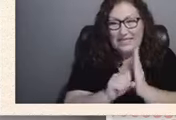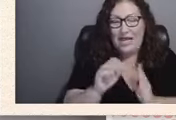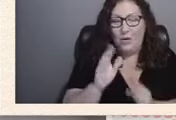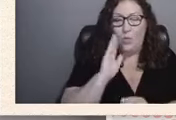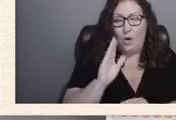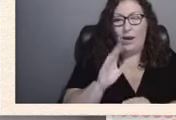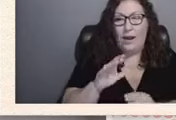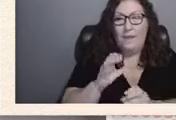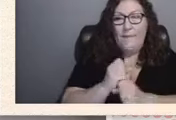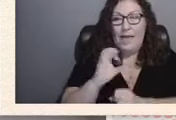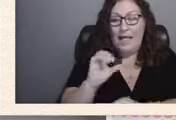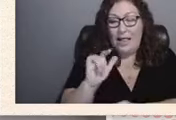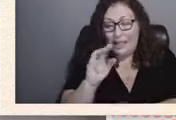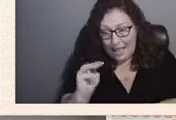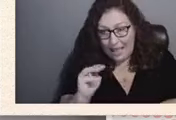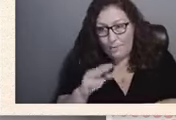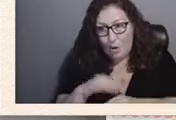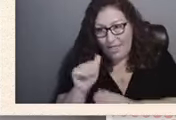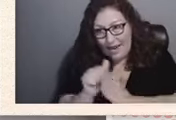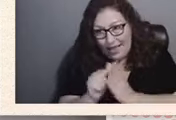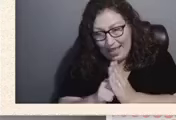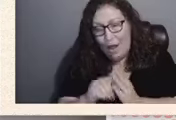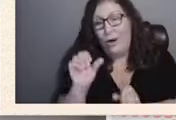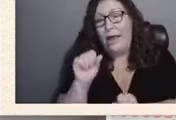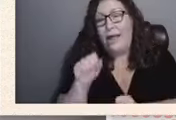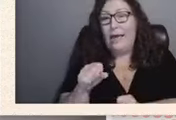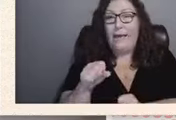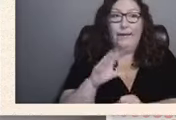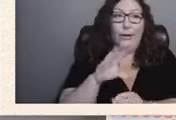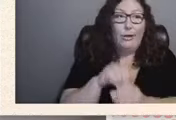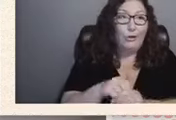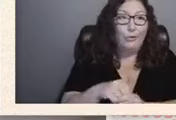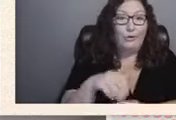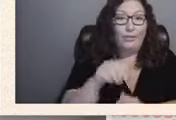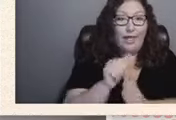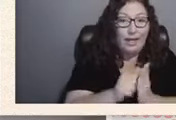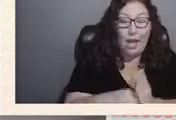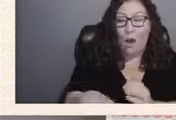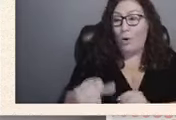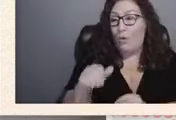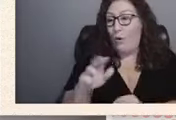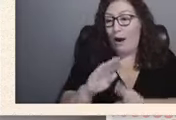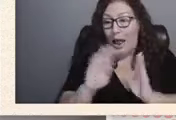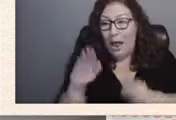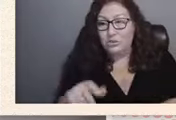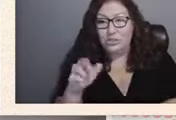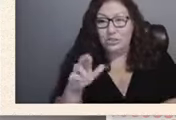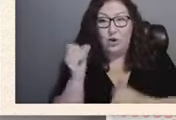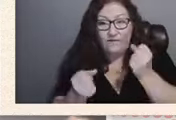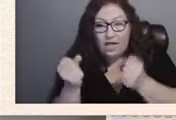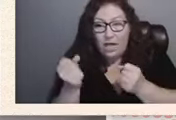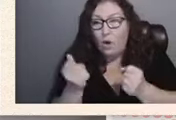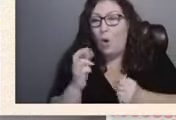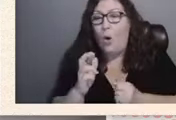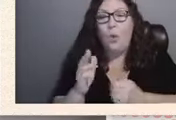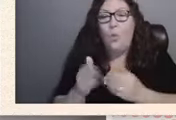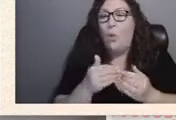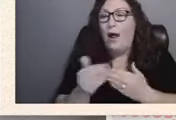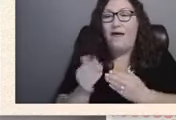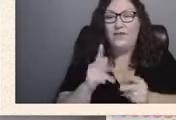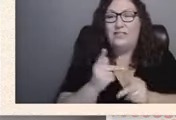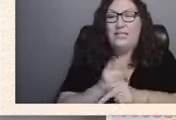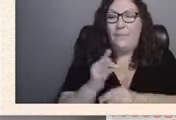the ABLE account. It could encompass vehicles or houses or whatever type of assets they